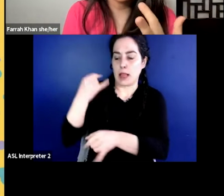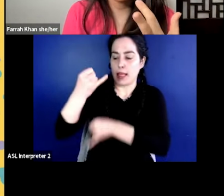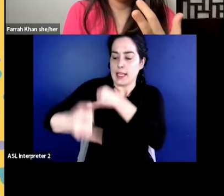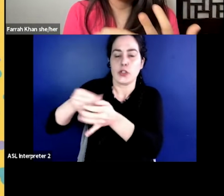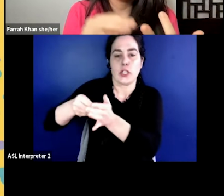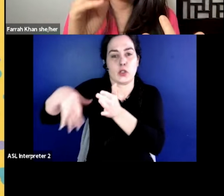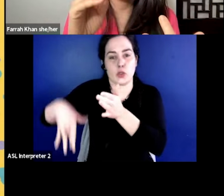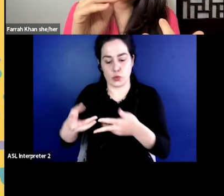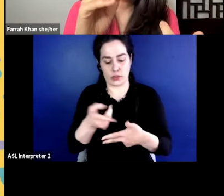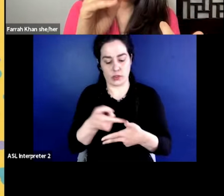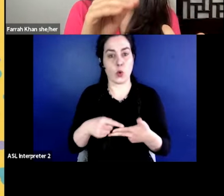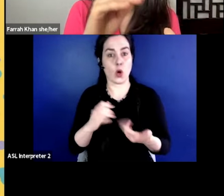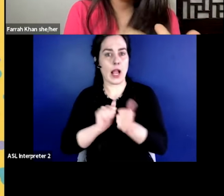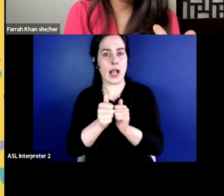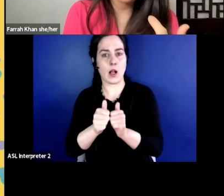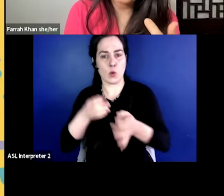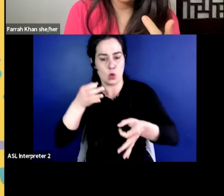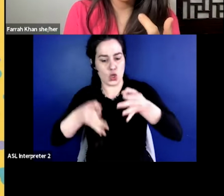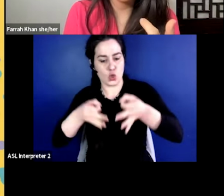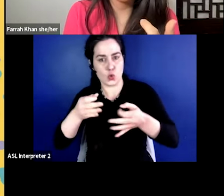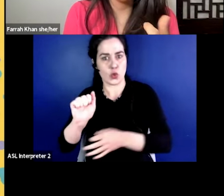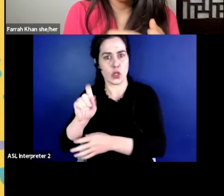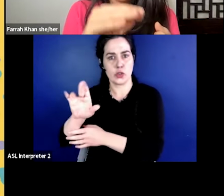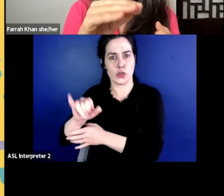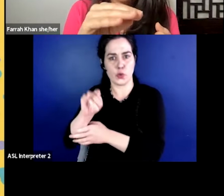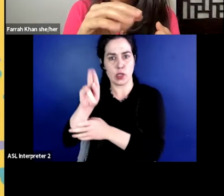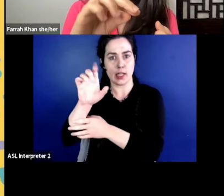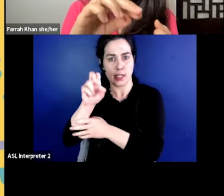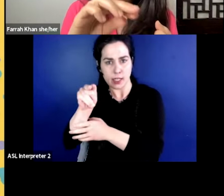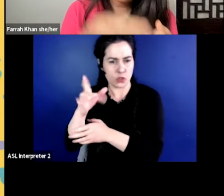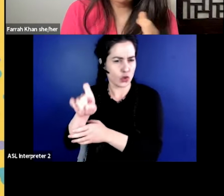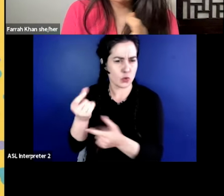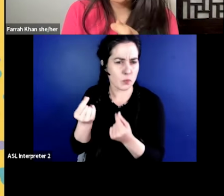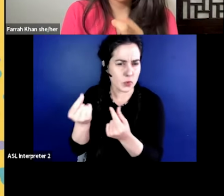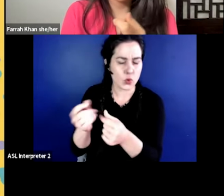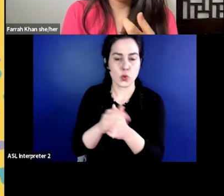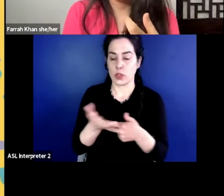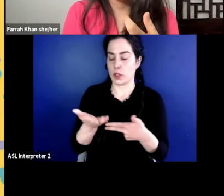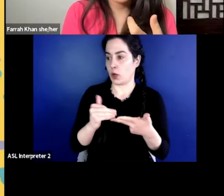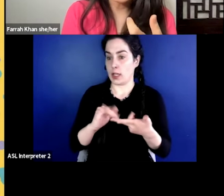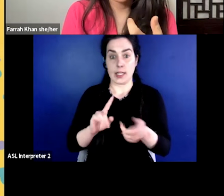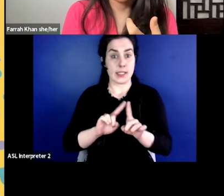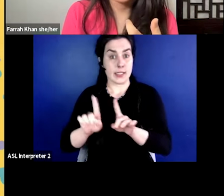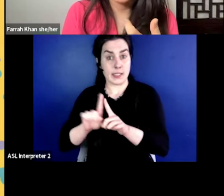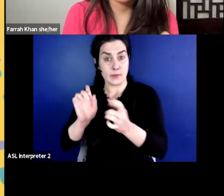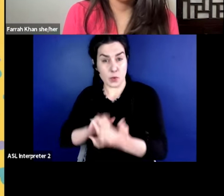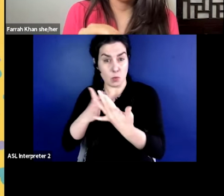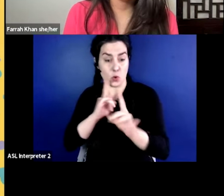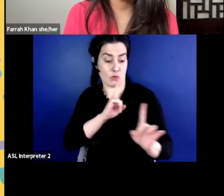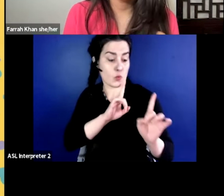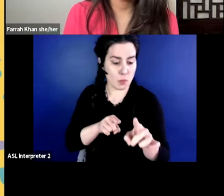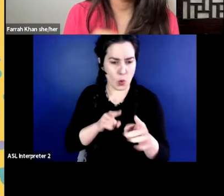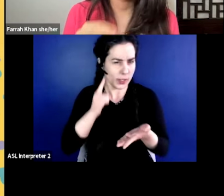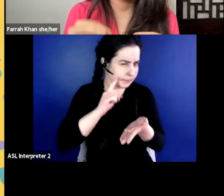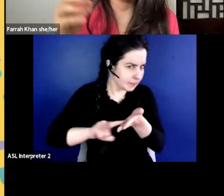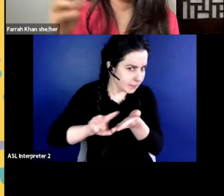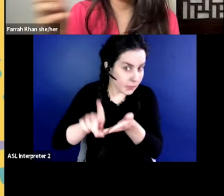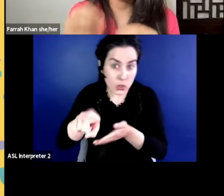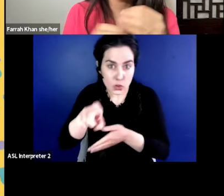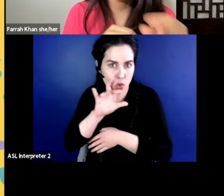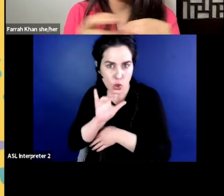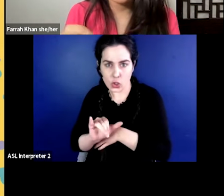how adjudication should be done. We're looking at different aspects of how reporting and investigations should be done. And it was amazing to